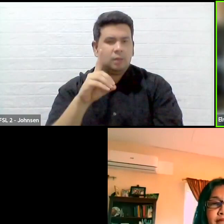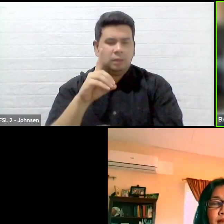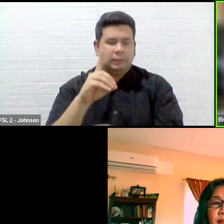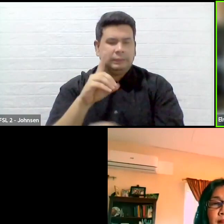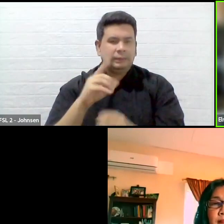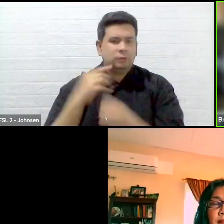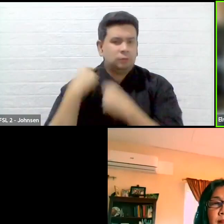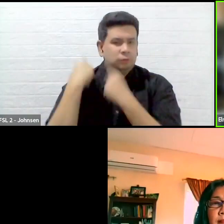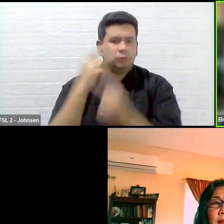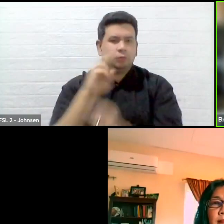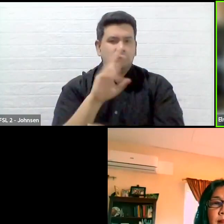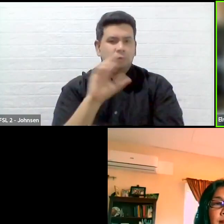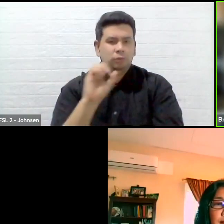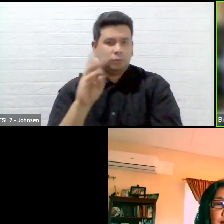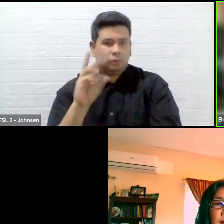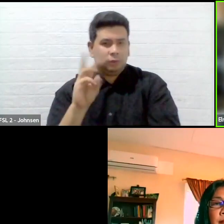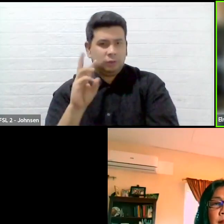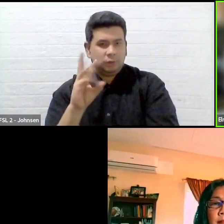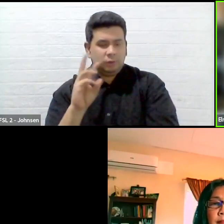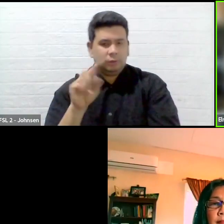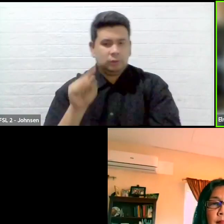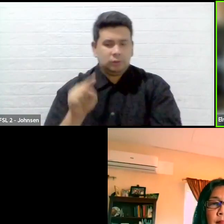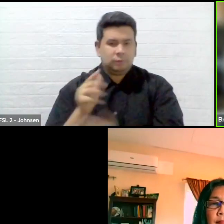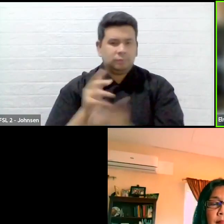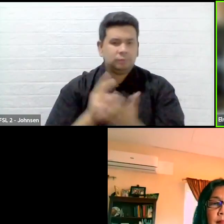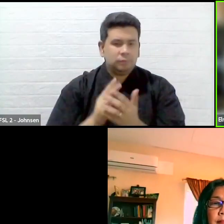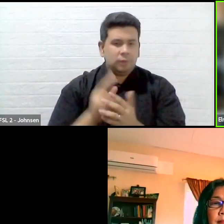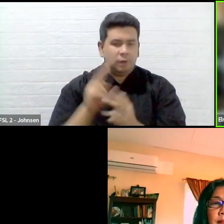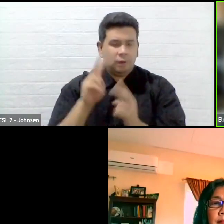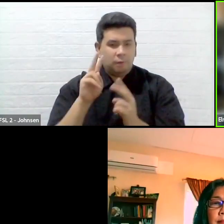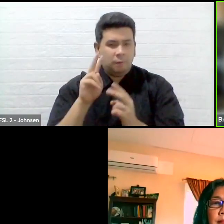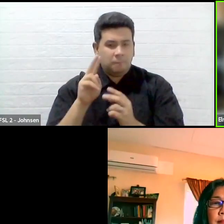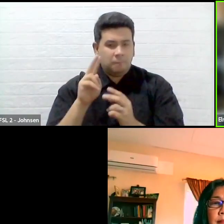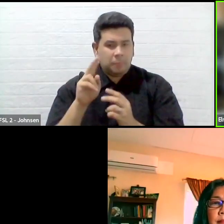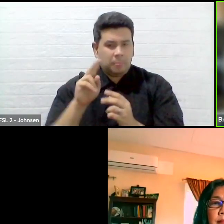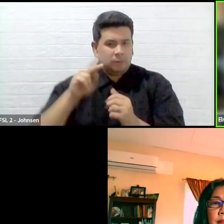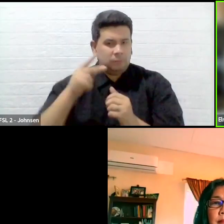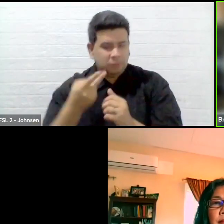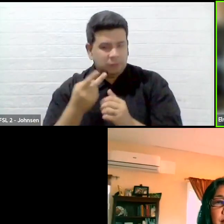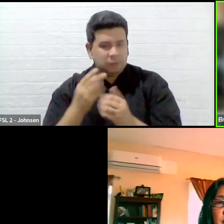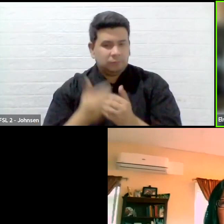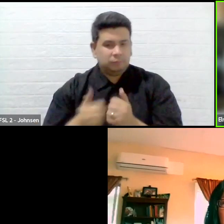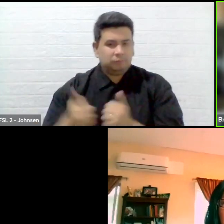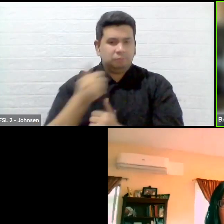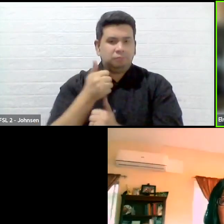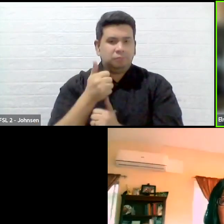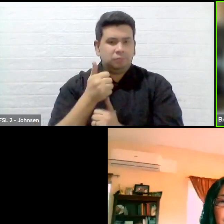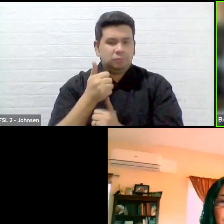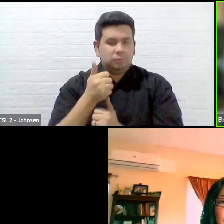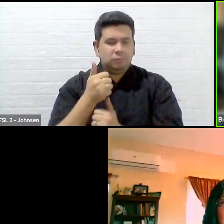is also currently the Vice Chair of the Demographic Research and Development Foundation.